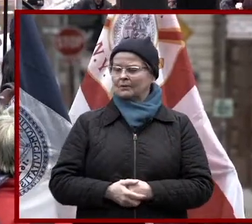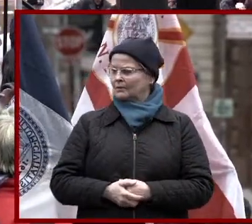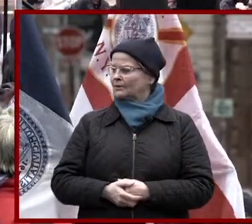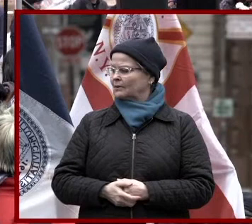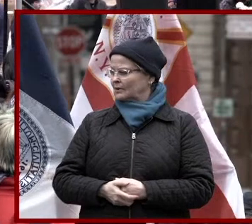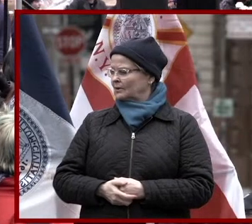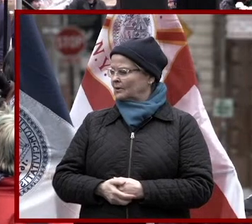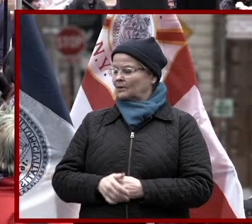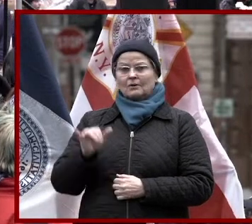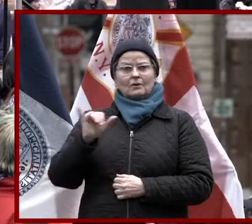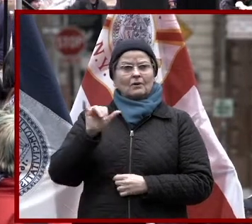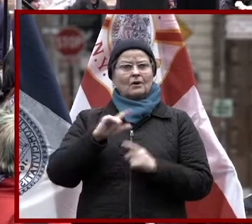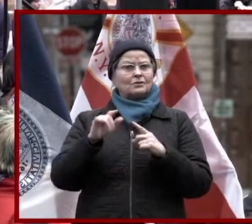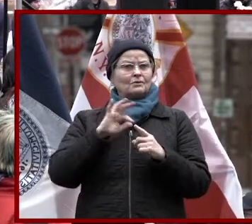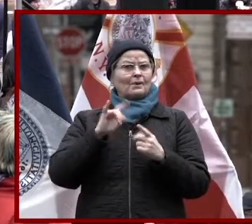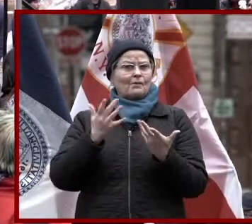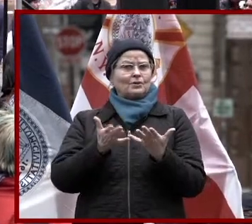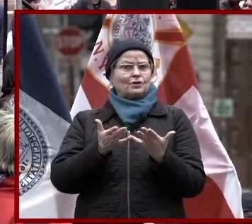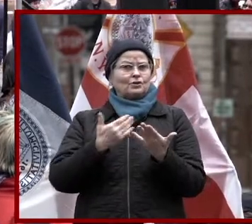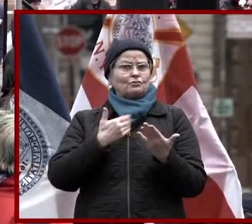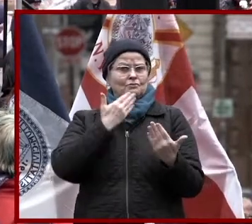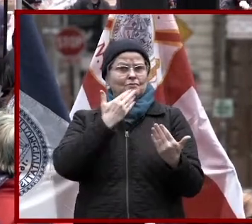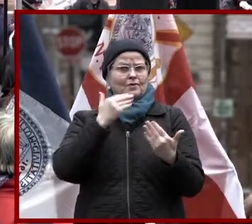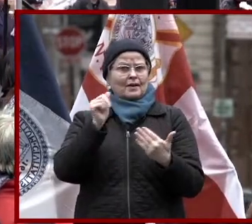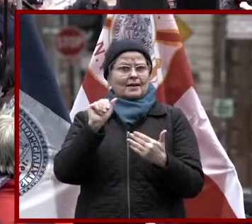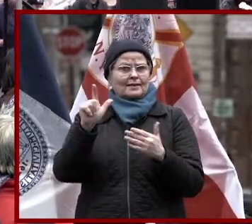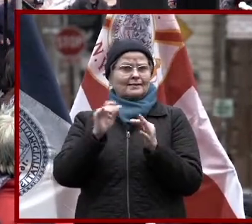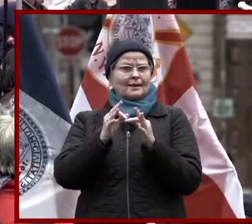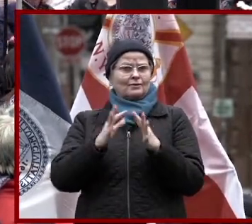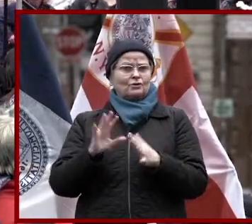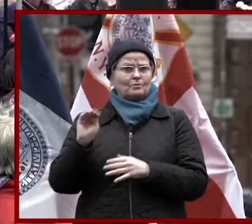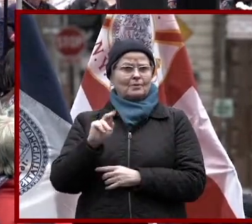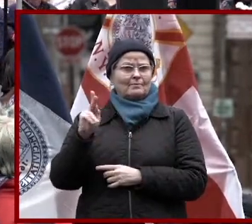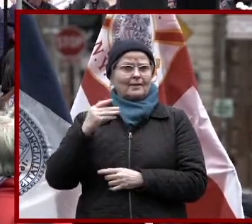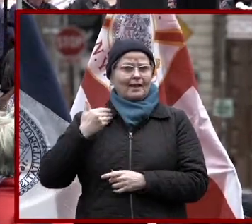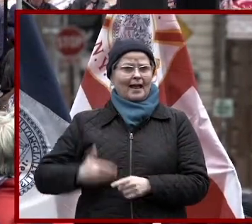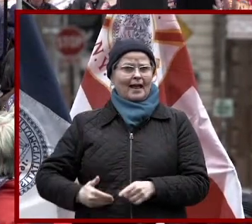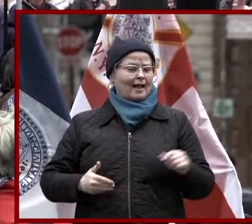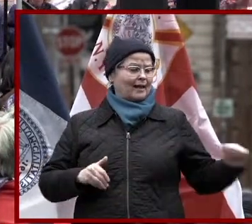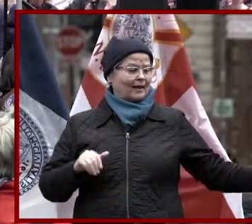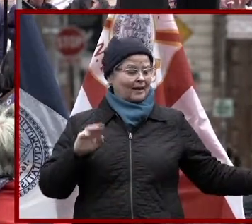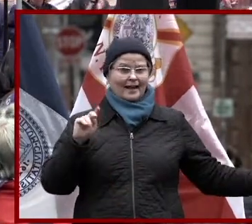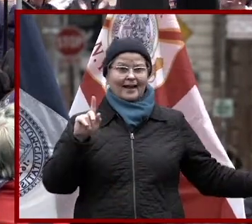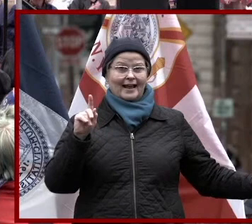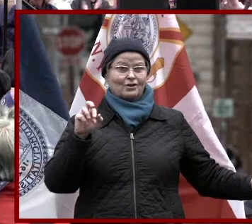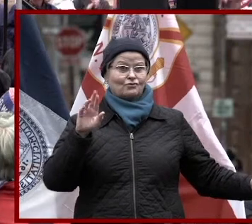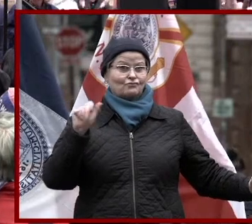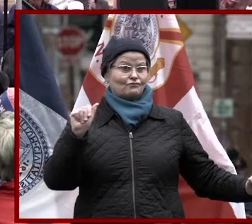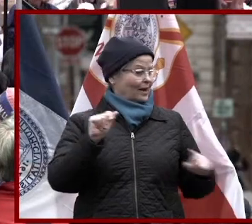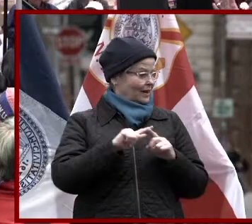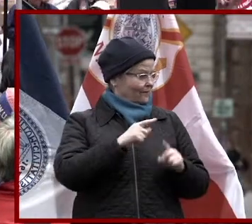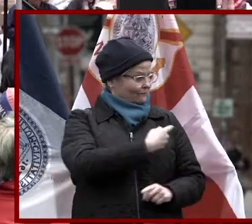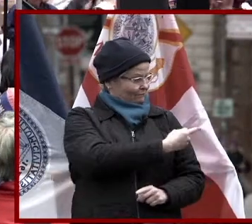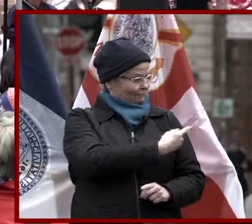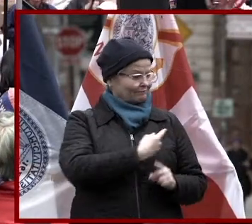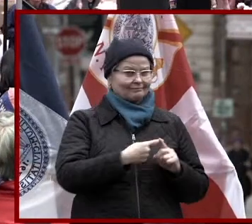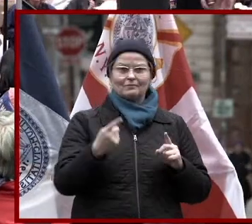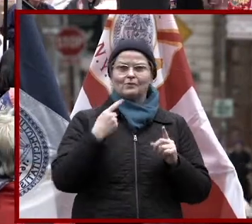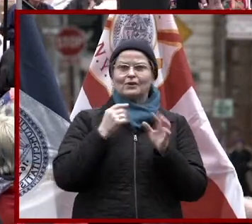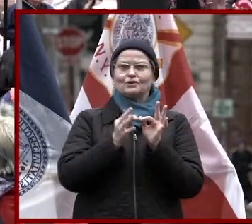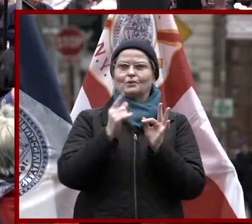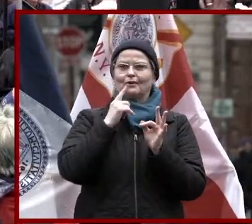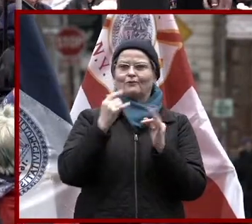let me also thank the ASL interpreters, Mary Kay Adams and Andrea Eleffi, for doing the translations for